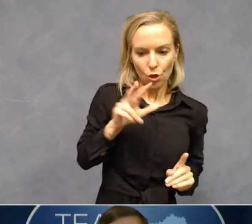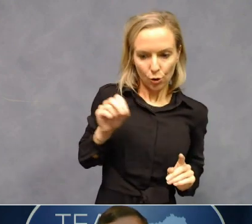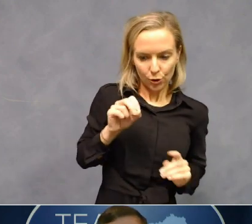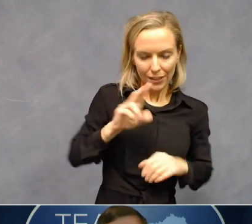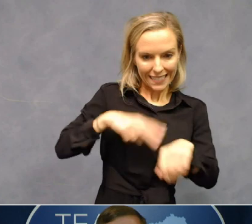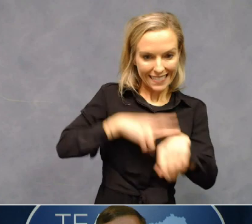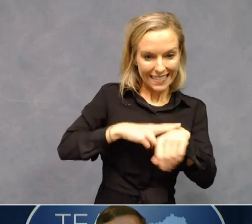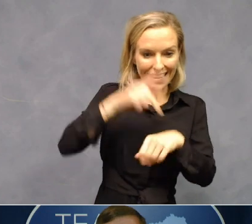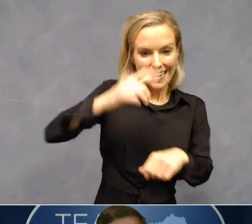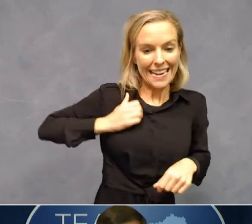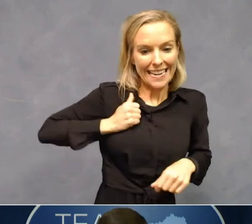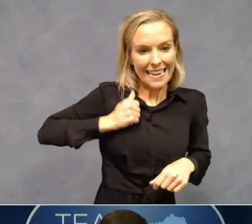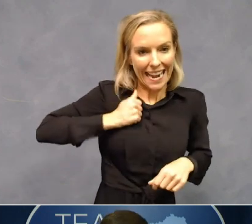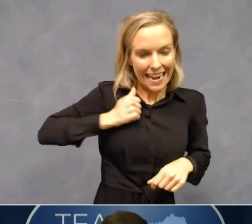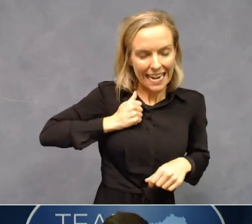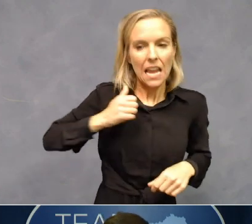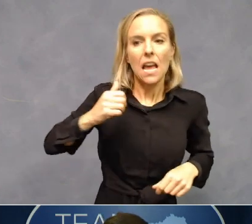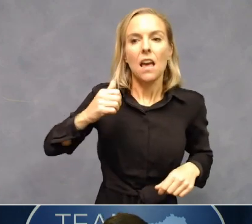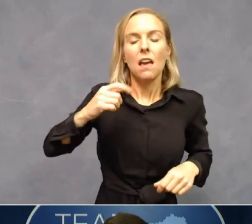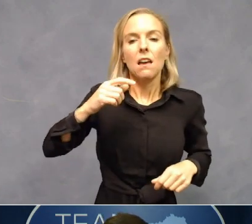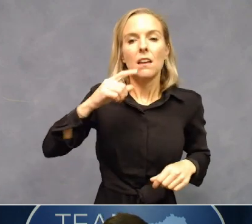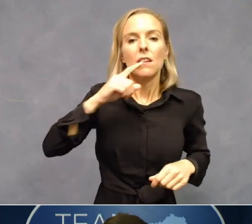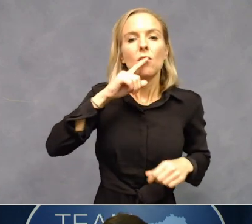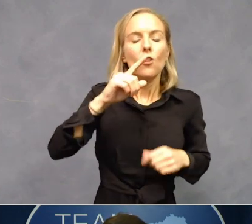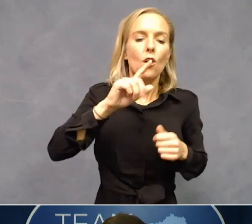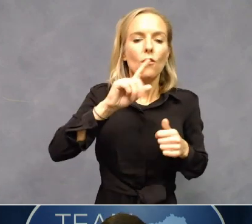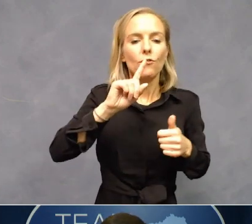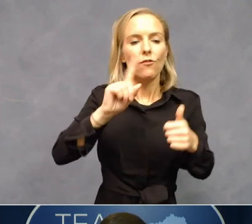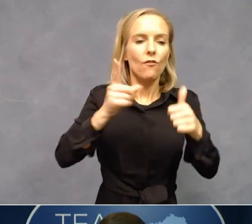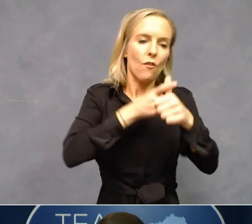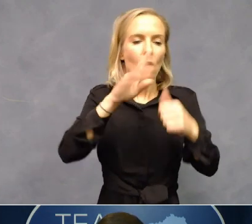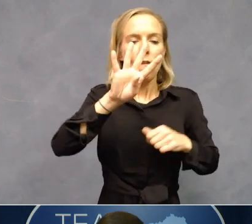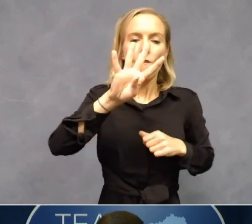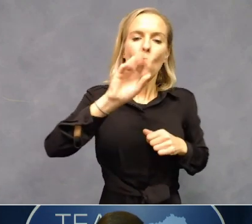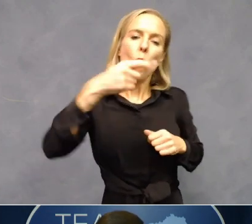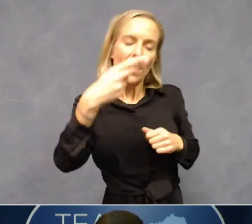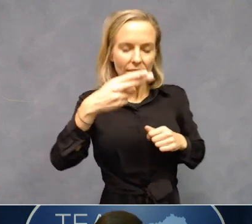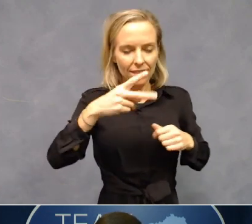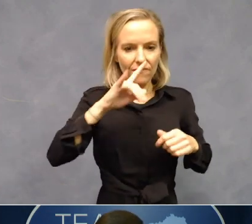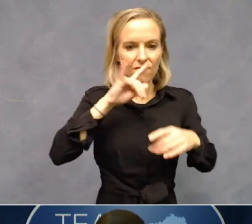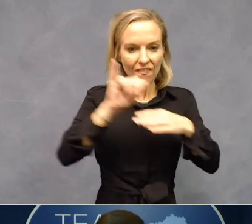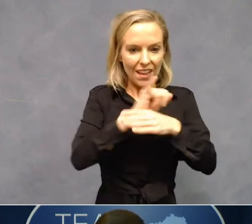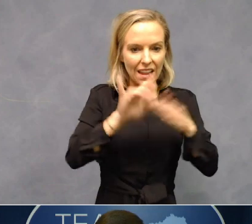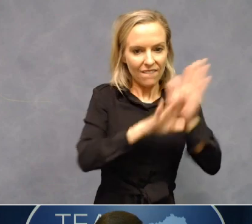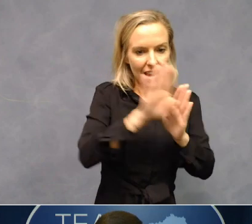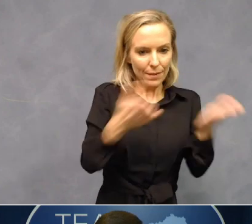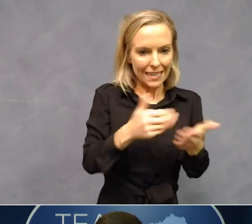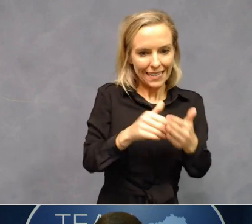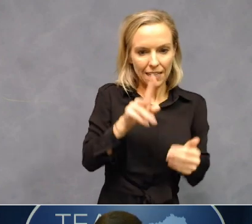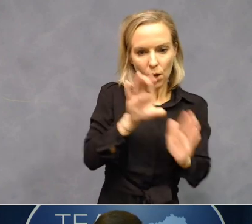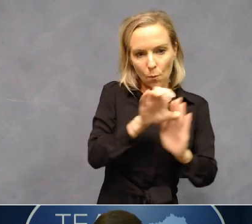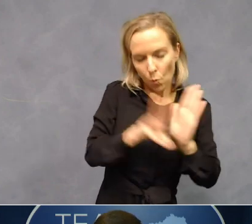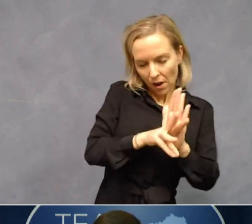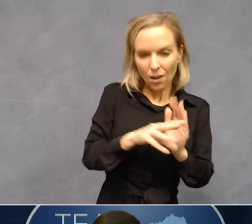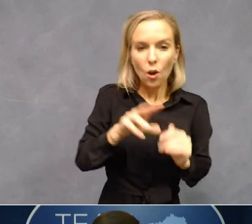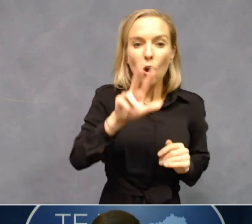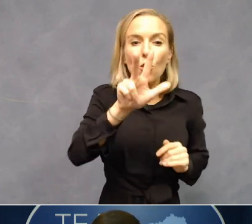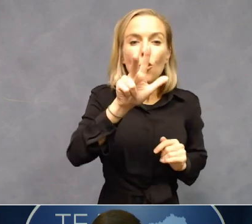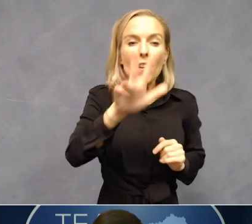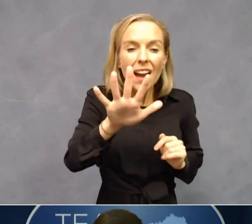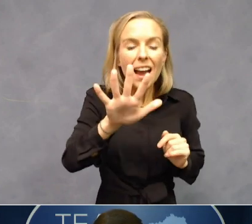fourth largest international investor in our Commonwealth. We have 112,000 people employed by internationally